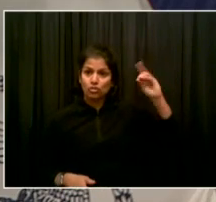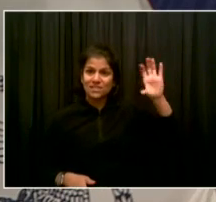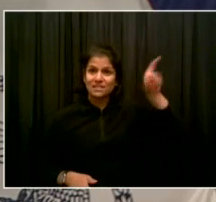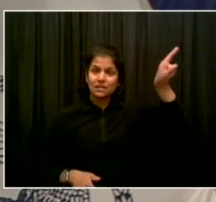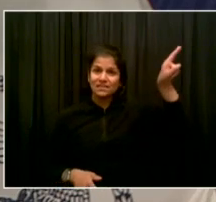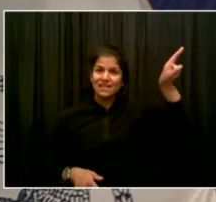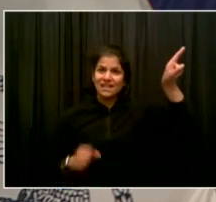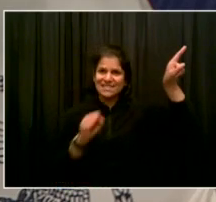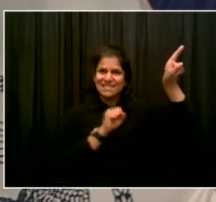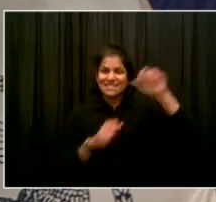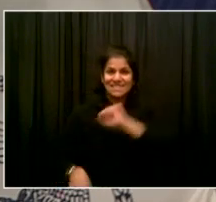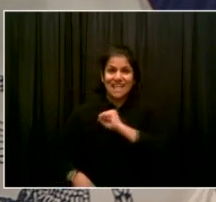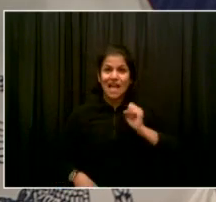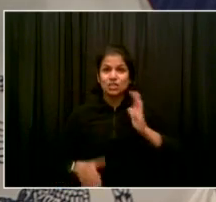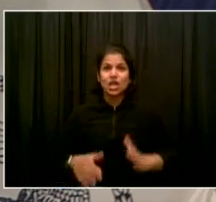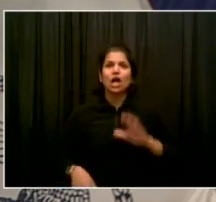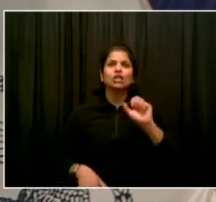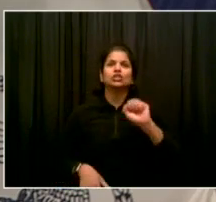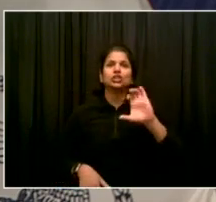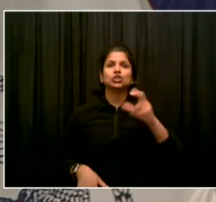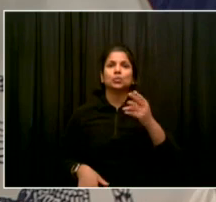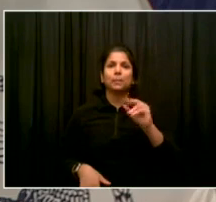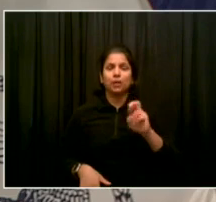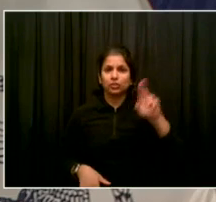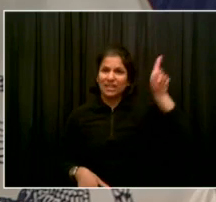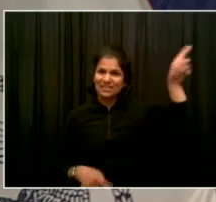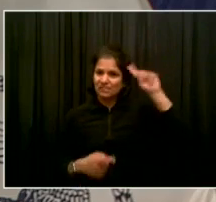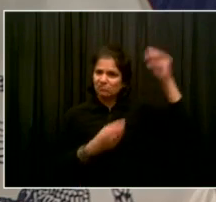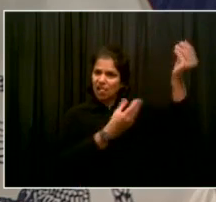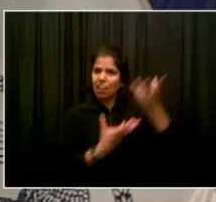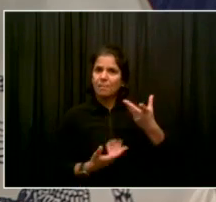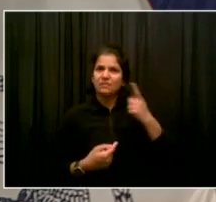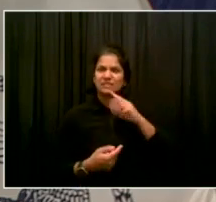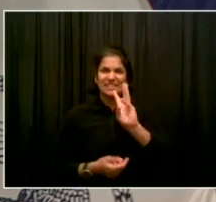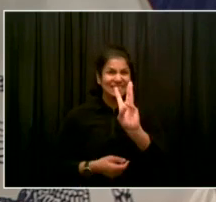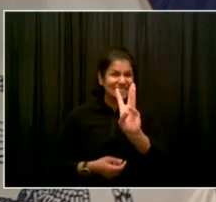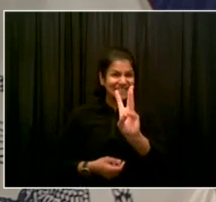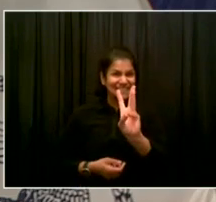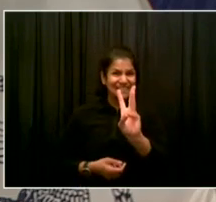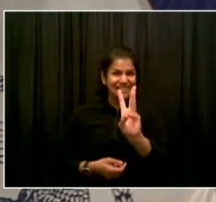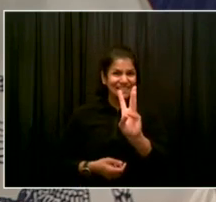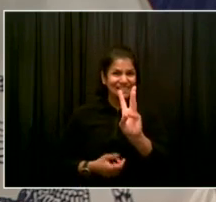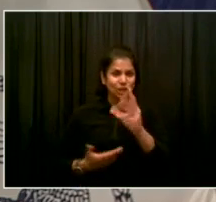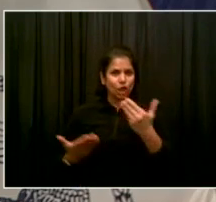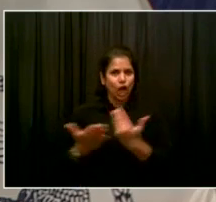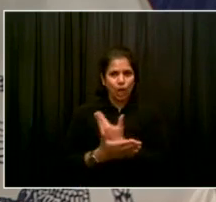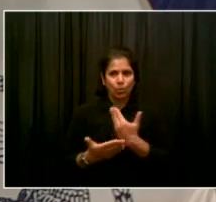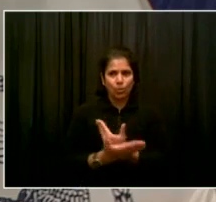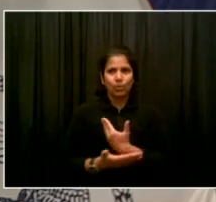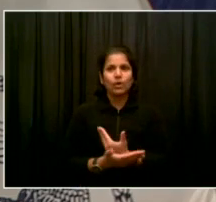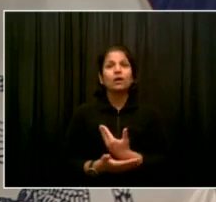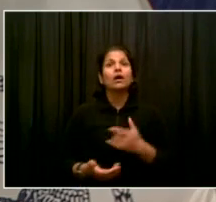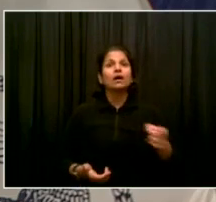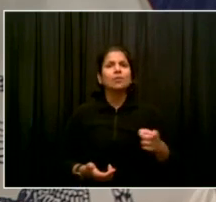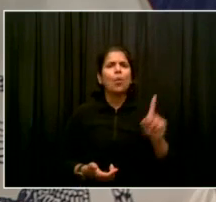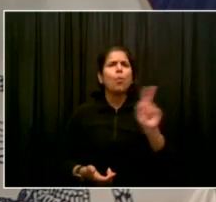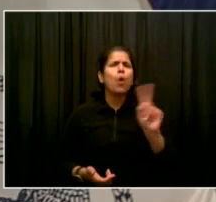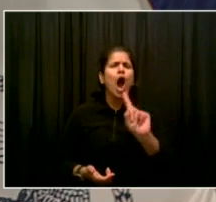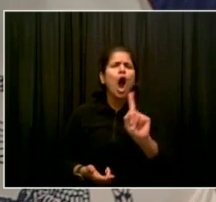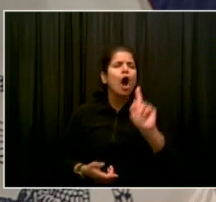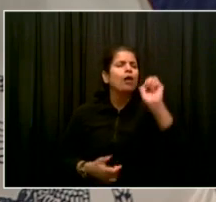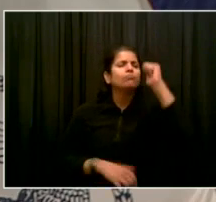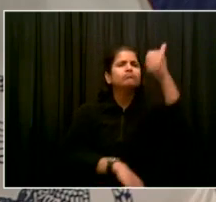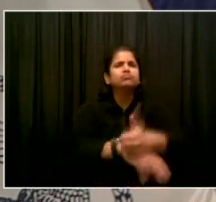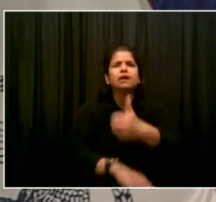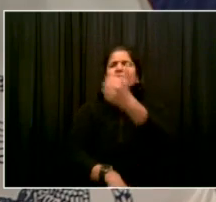up? We're getting the final word literally in these next hours of exactly both locations